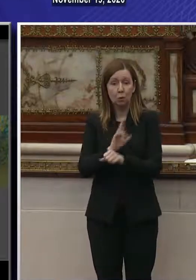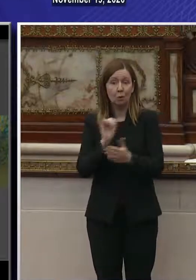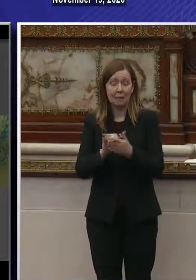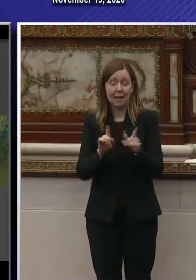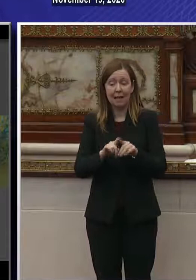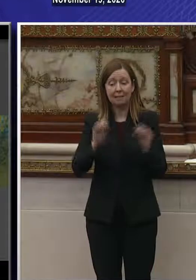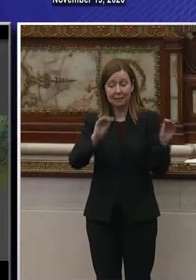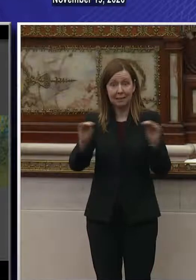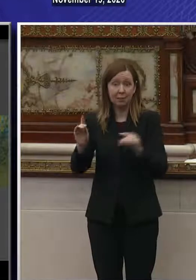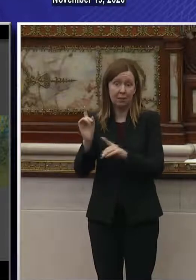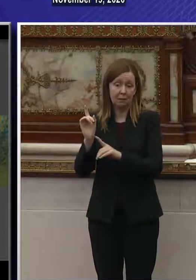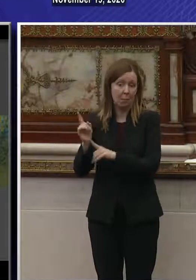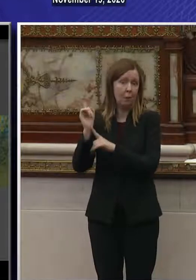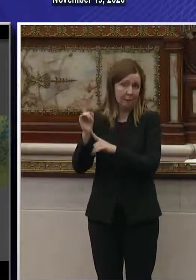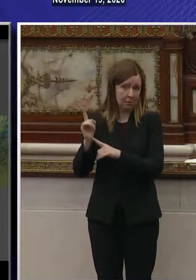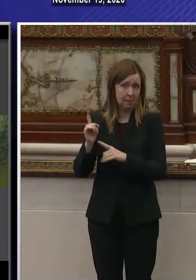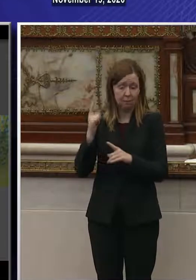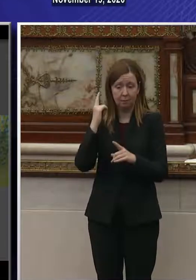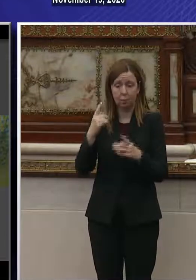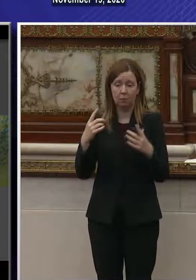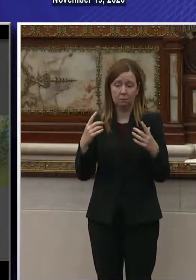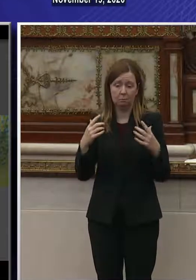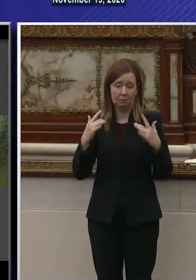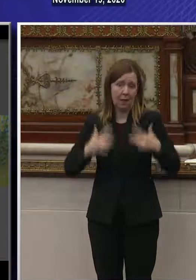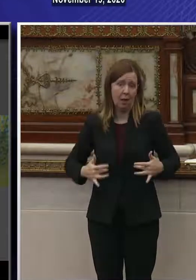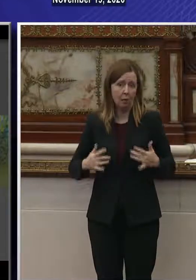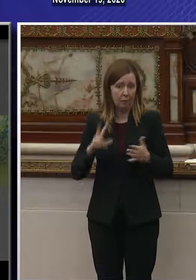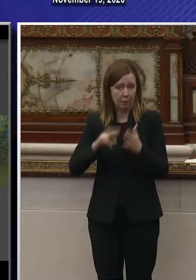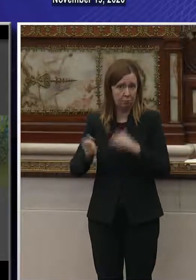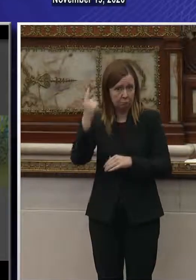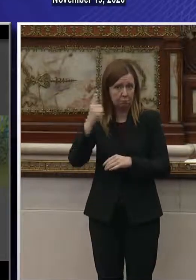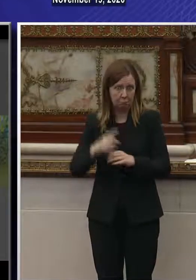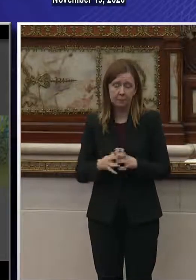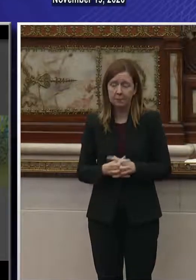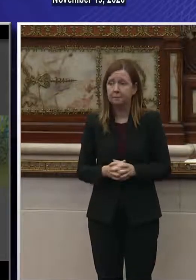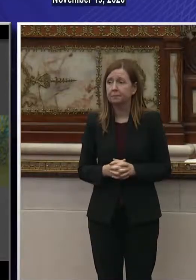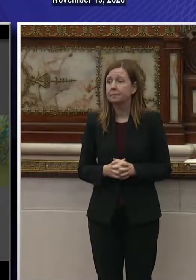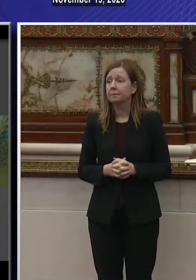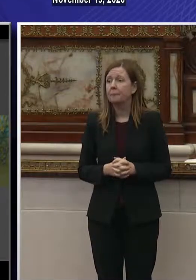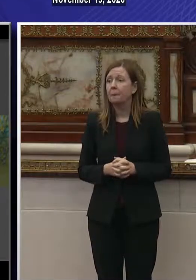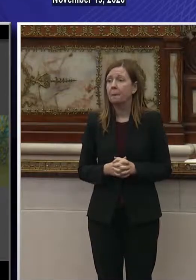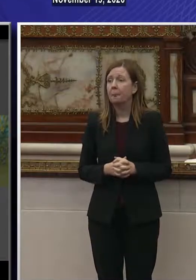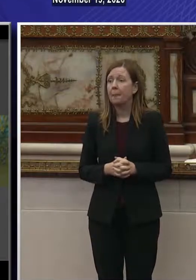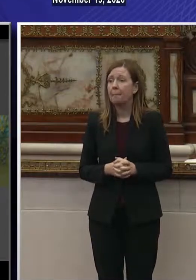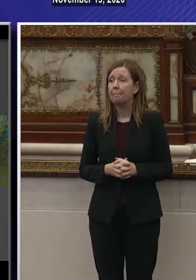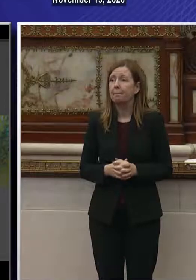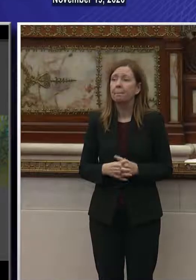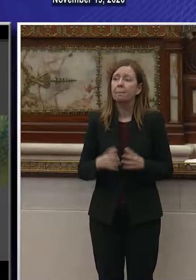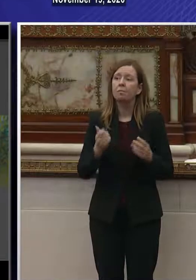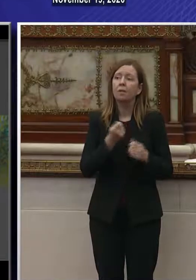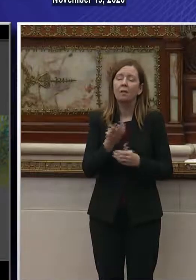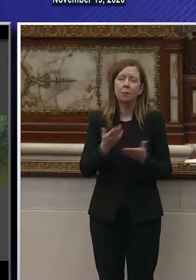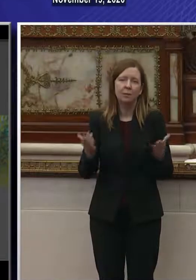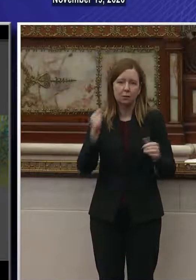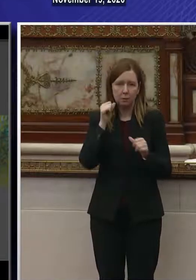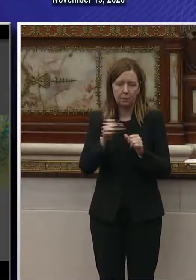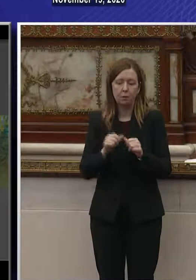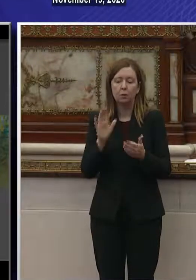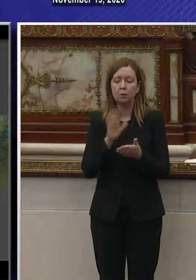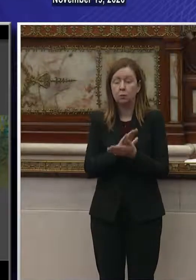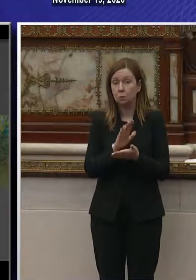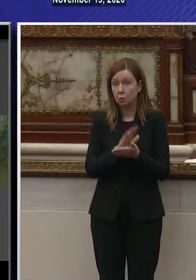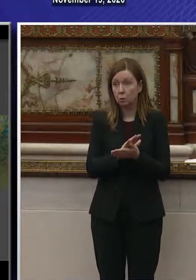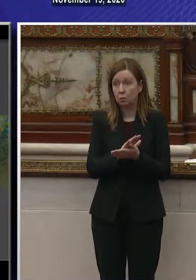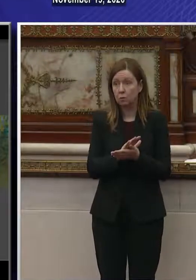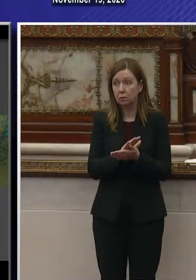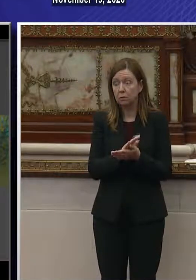as a teachable moment around health literacy. Yeah, absolutely. You know, a couple of things to keep in mind is that schools, I